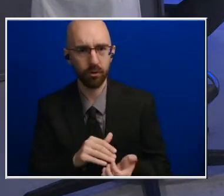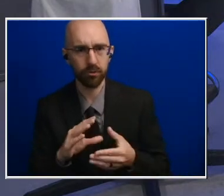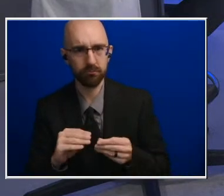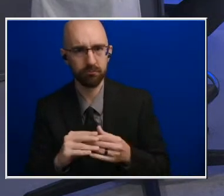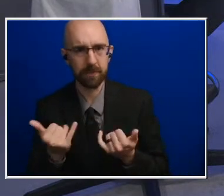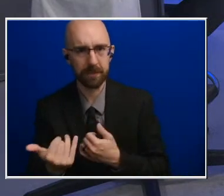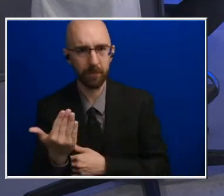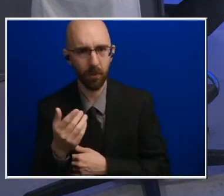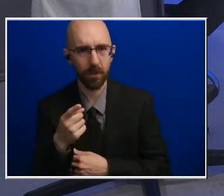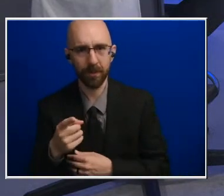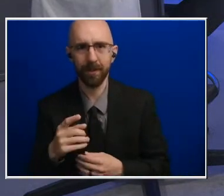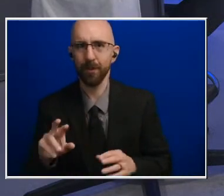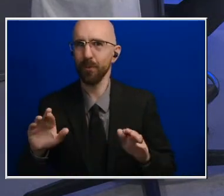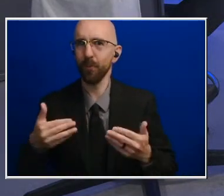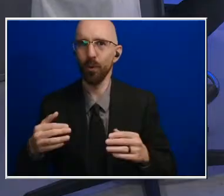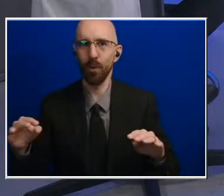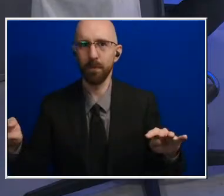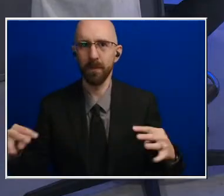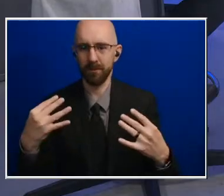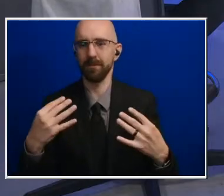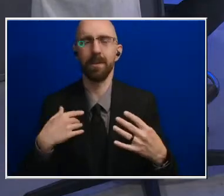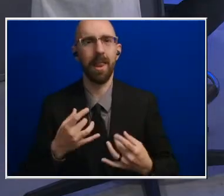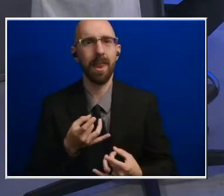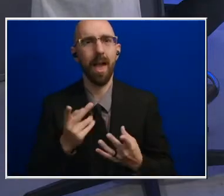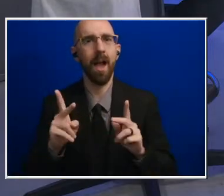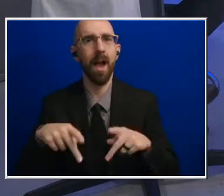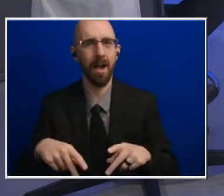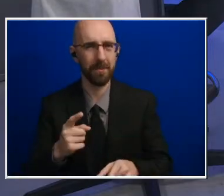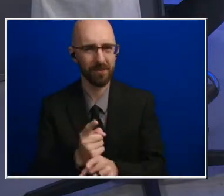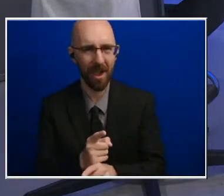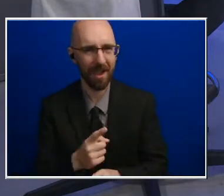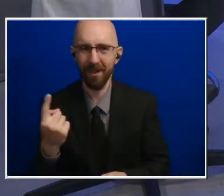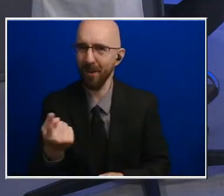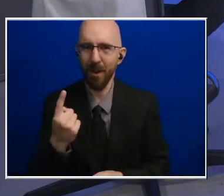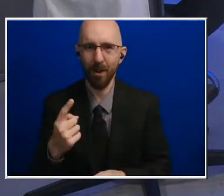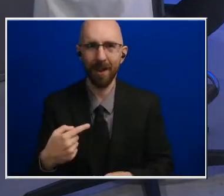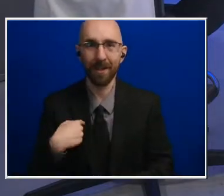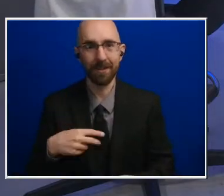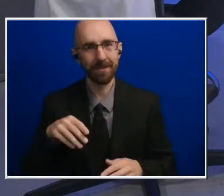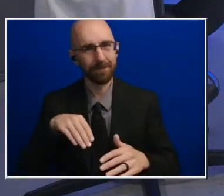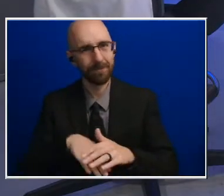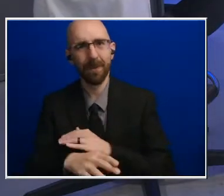room? She does, yes. She always makes me laugh.